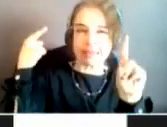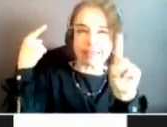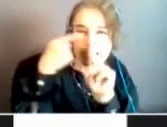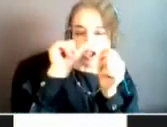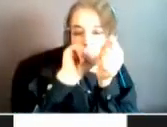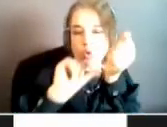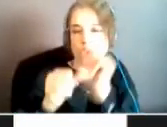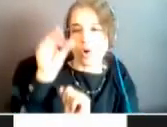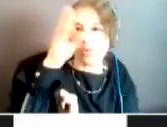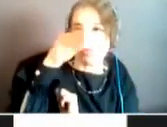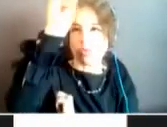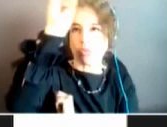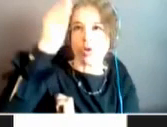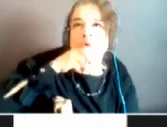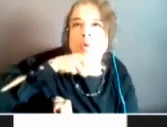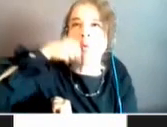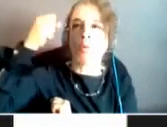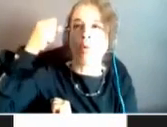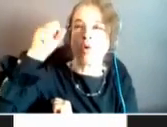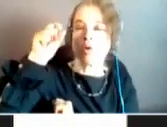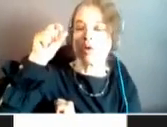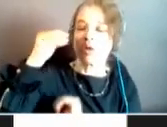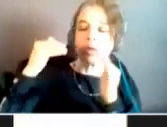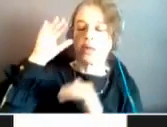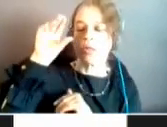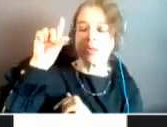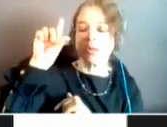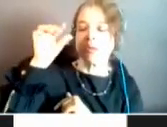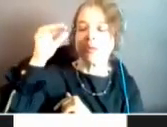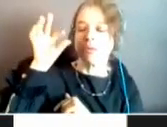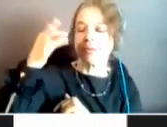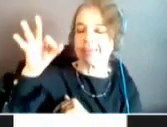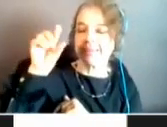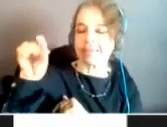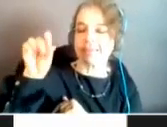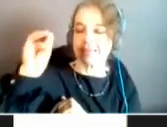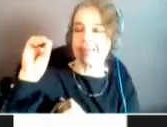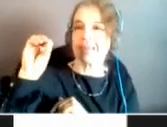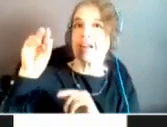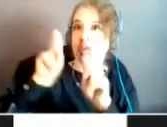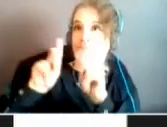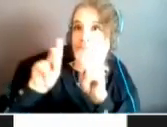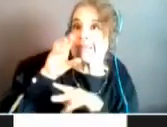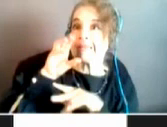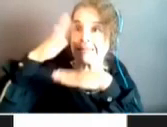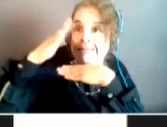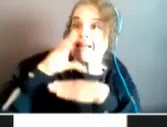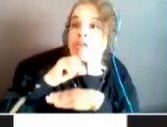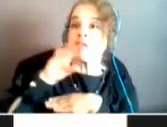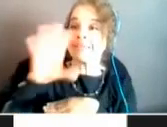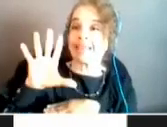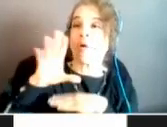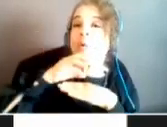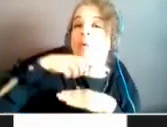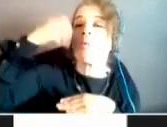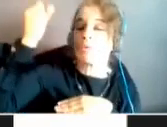suicide rate for older adults in 2019 was 17 per 100,000 population for those 65 and older, or it